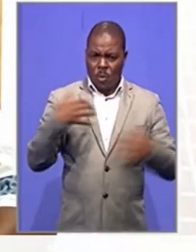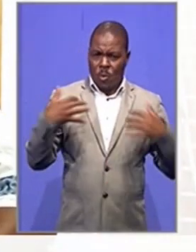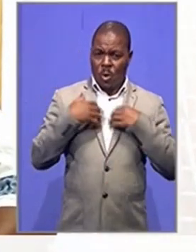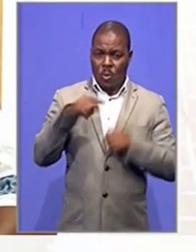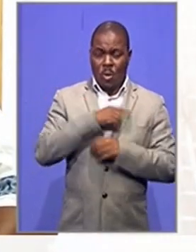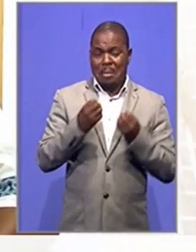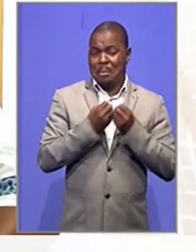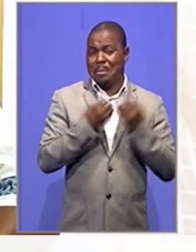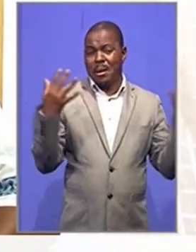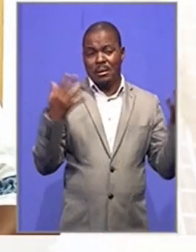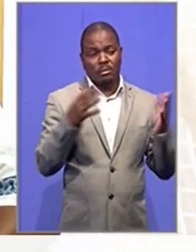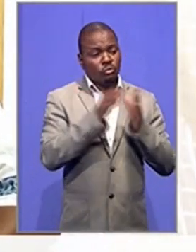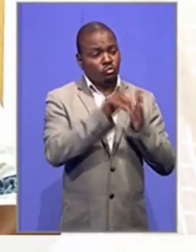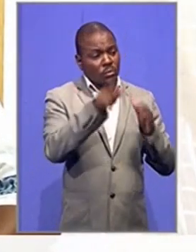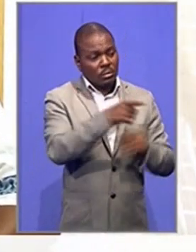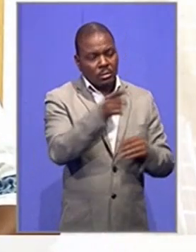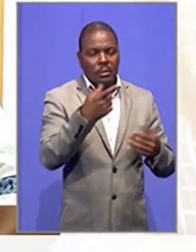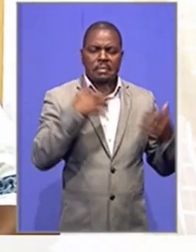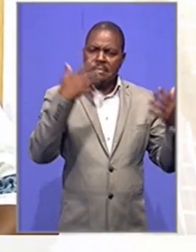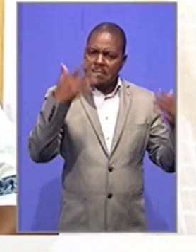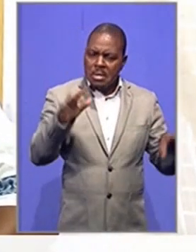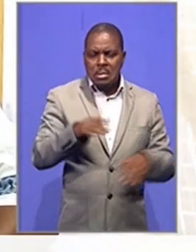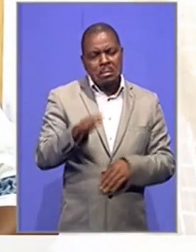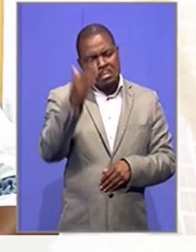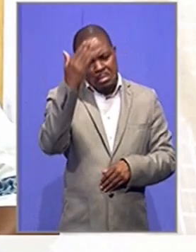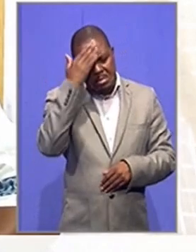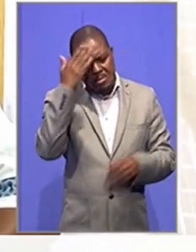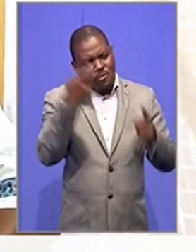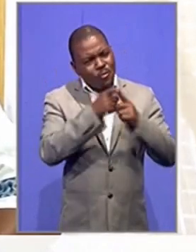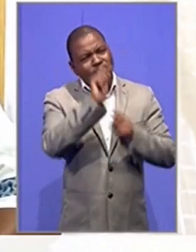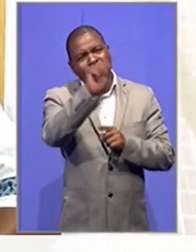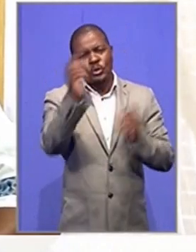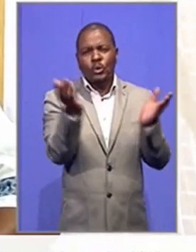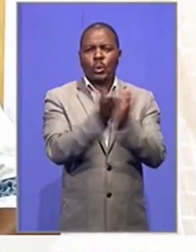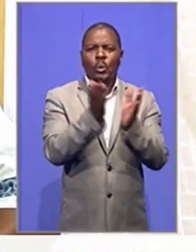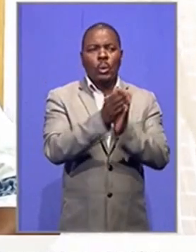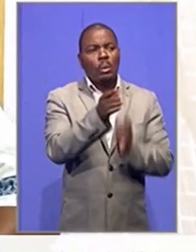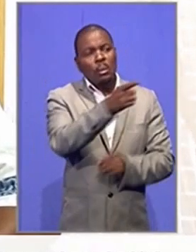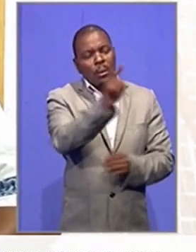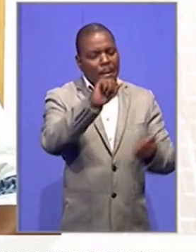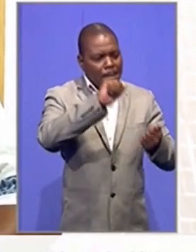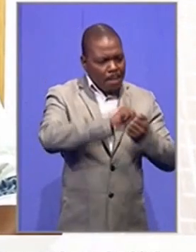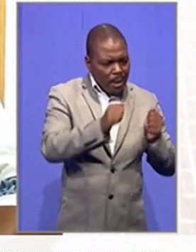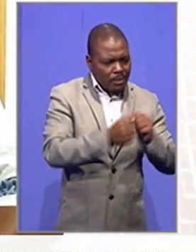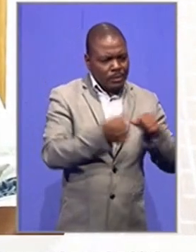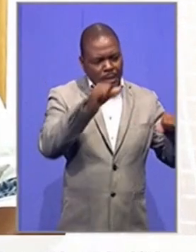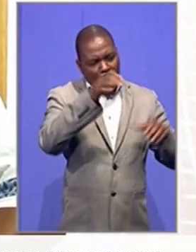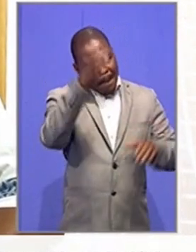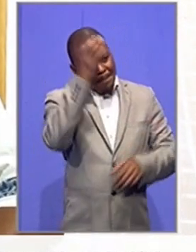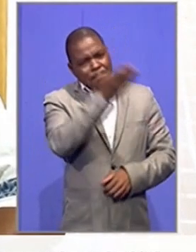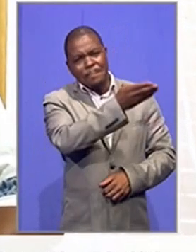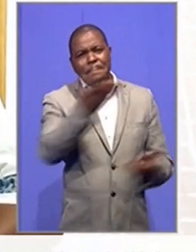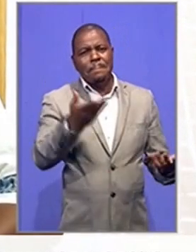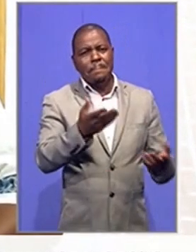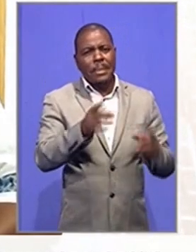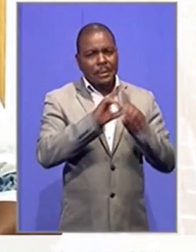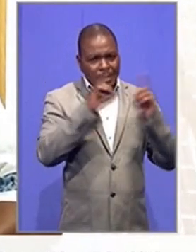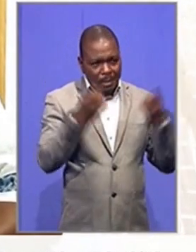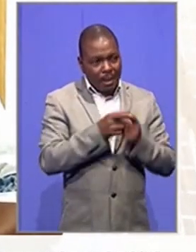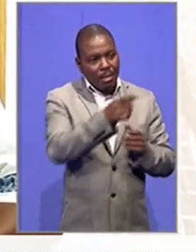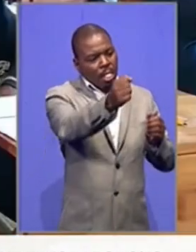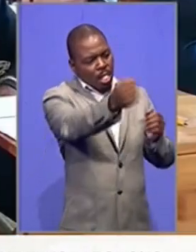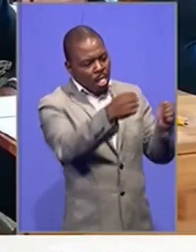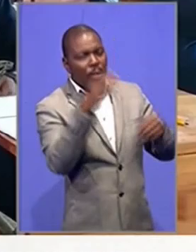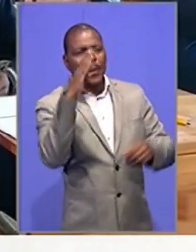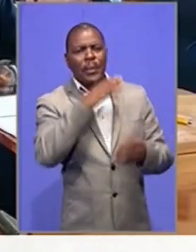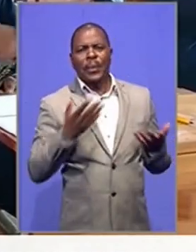bantši ba e le gore ke di-graduates ba tšwa dikolong tša go farologana ba swere maths and science and then department ga e ba